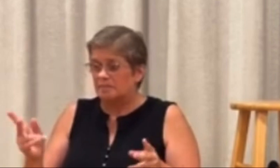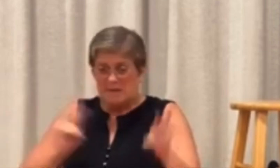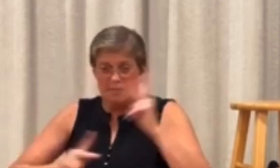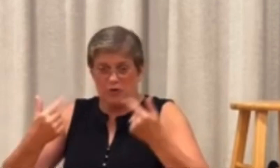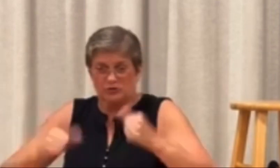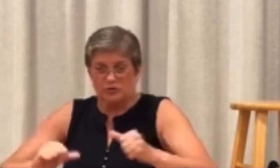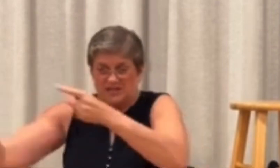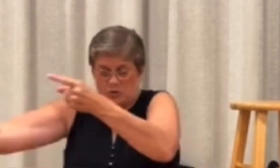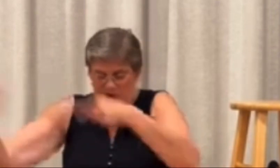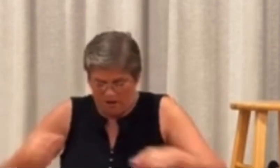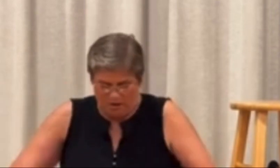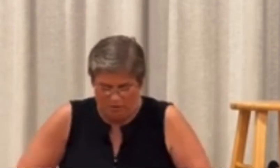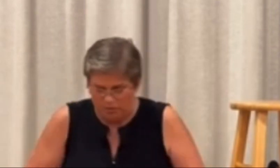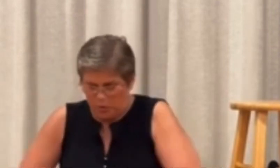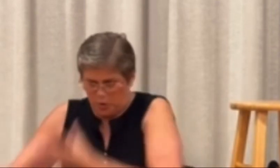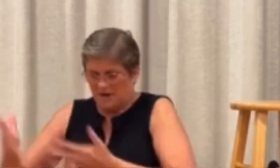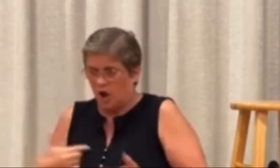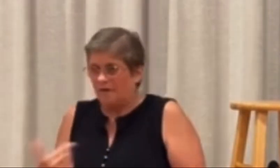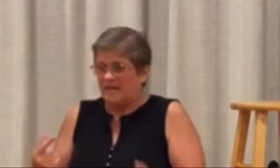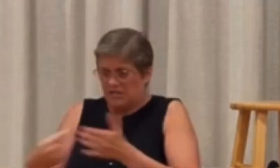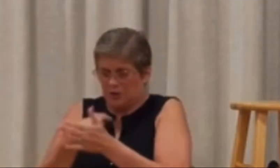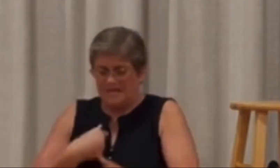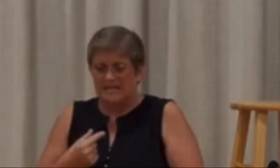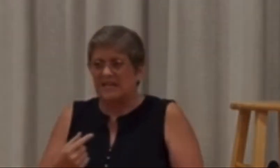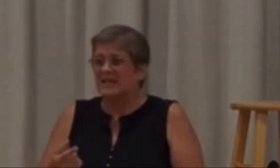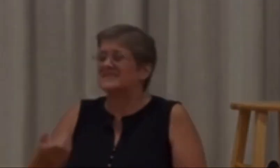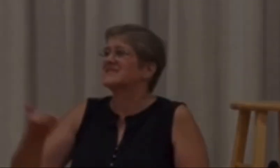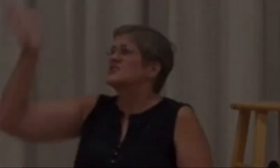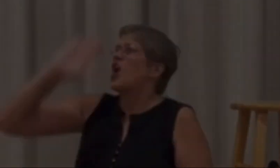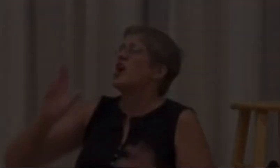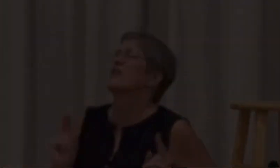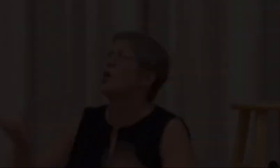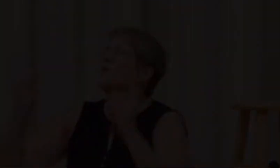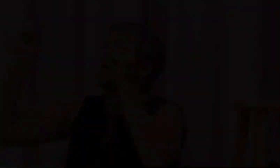that are coming at him. And he says, "Make haste, O God, to deliver me."